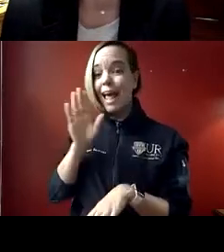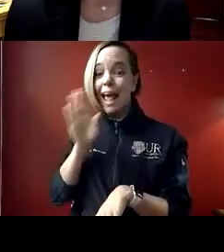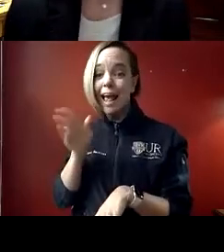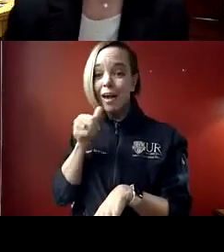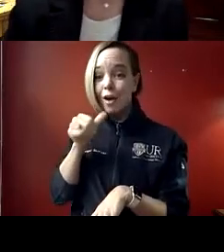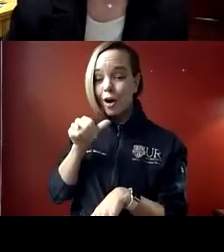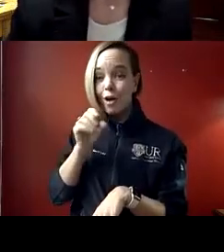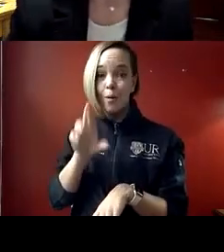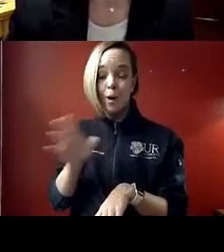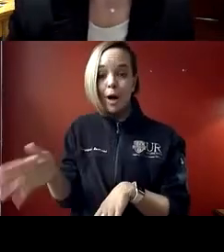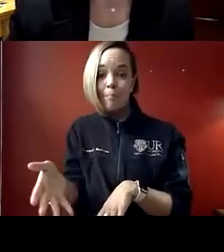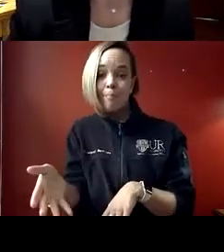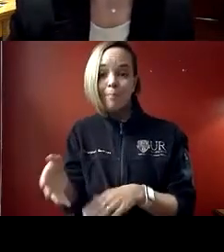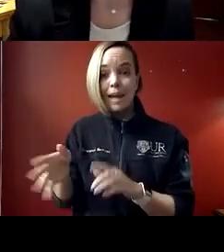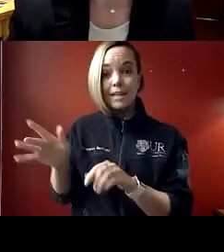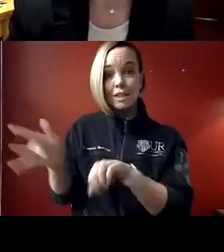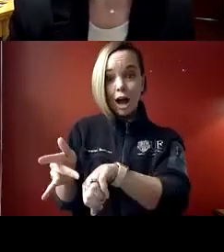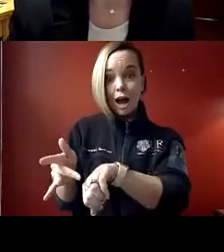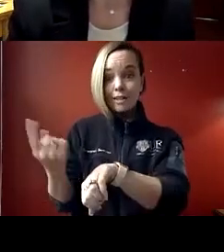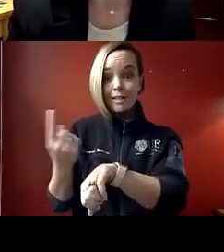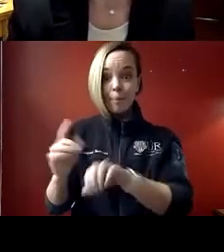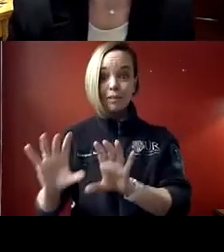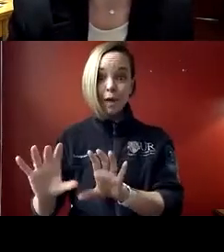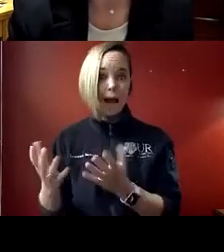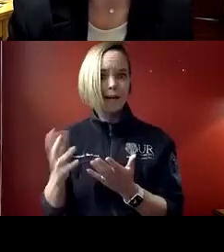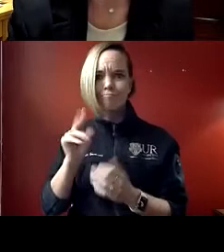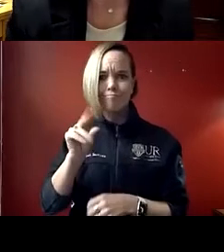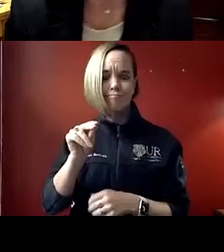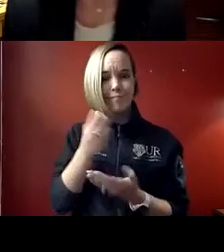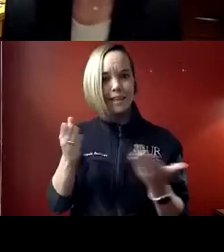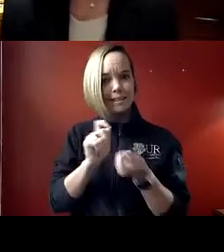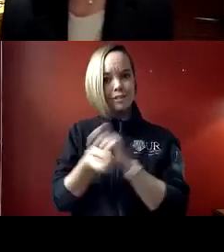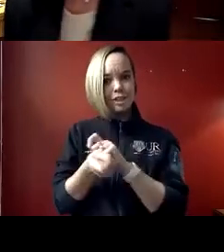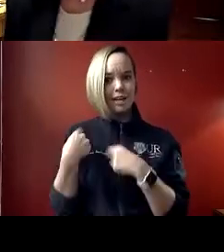rear end or, things like that. Things have definitely changed.